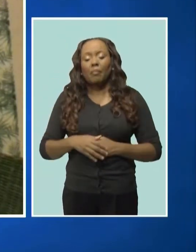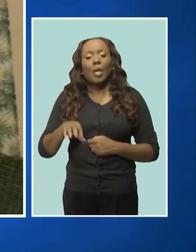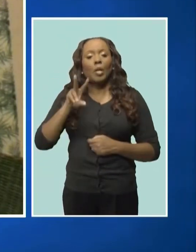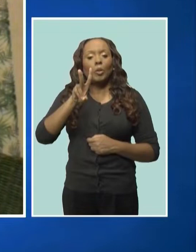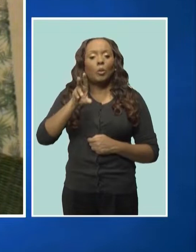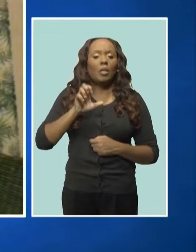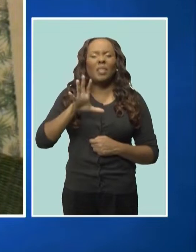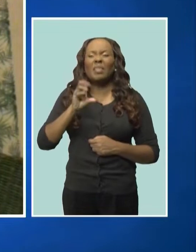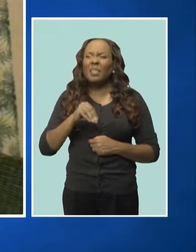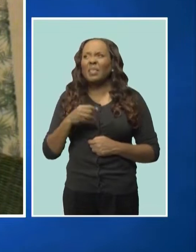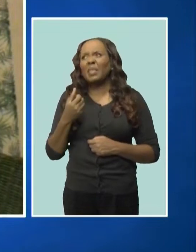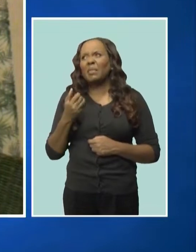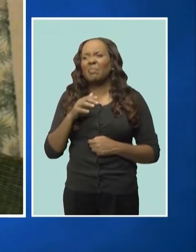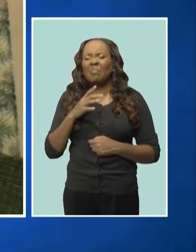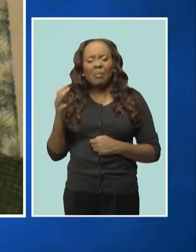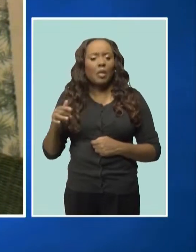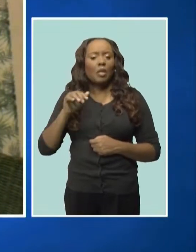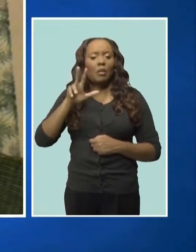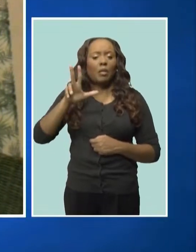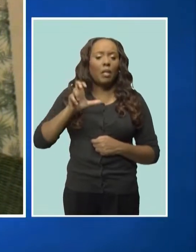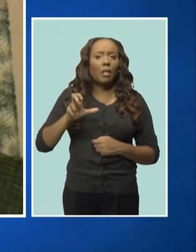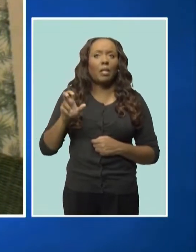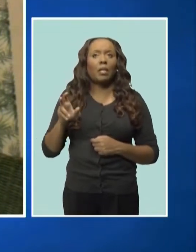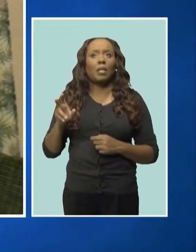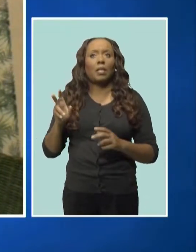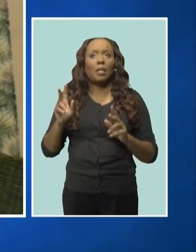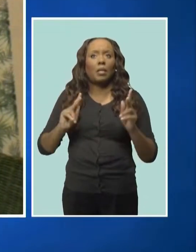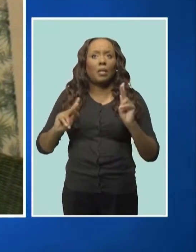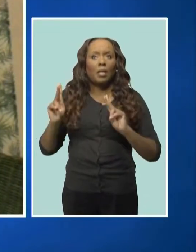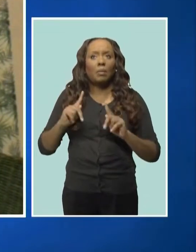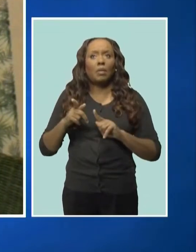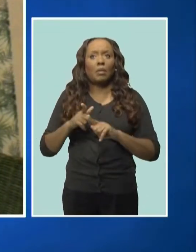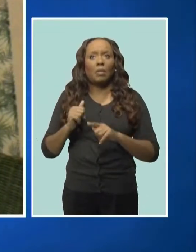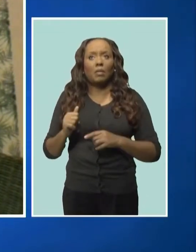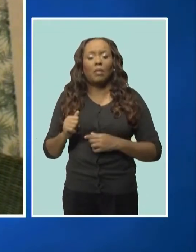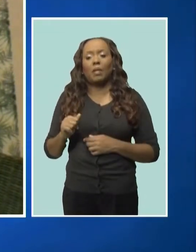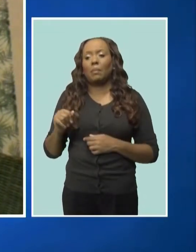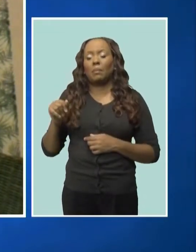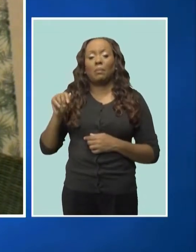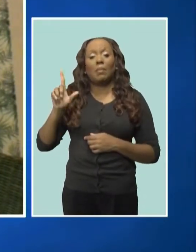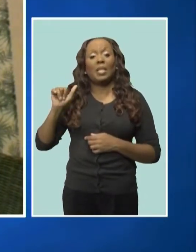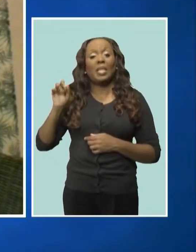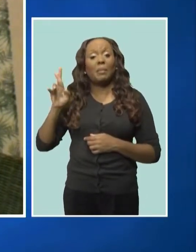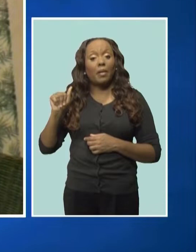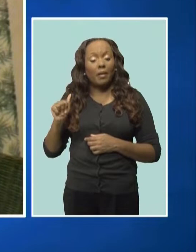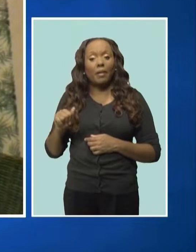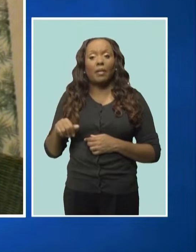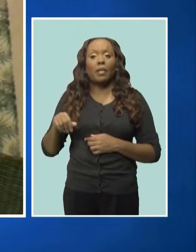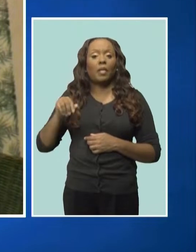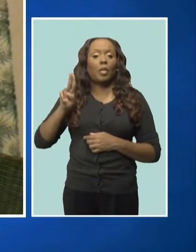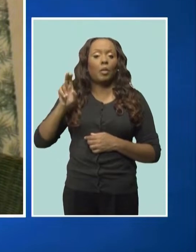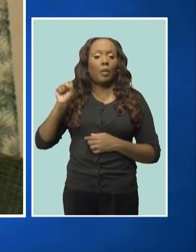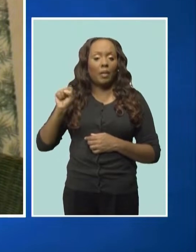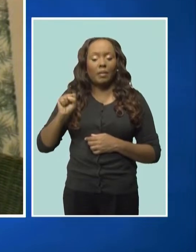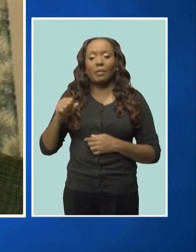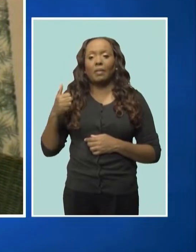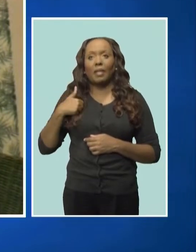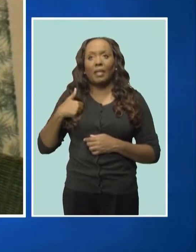250 or 300 persons that will be coming from USA, Canada, and Liberia, 95% of